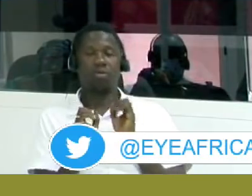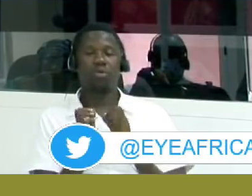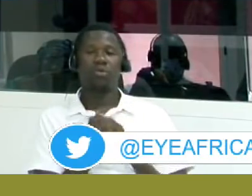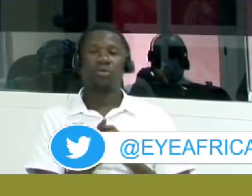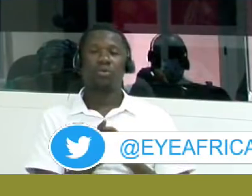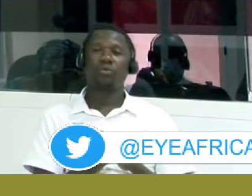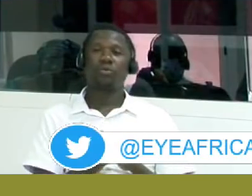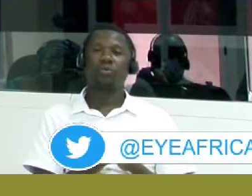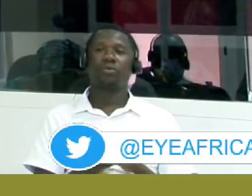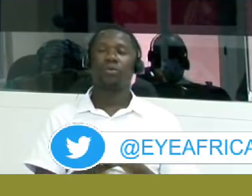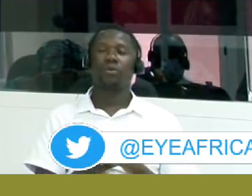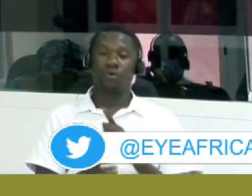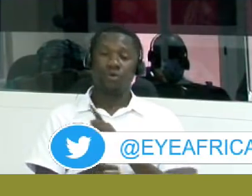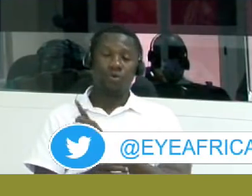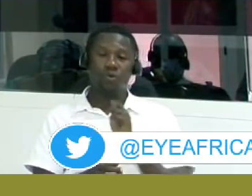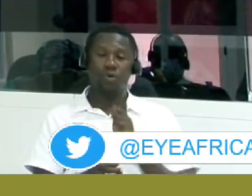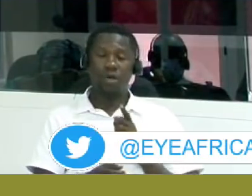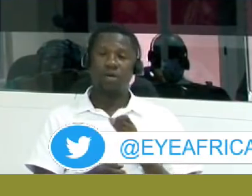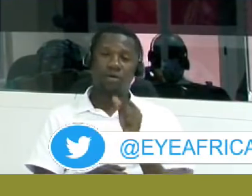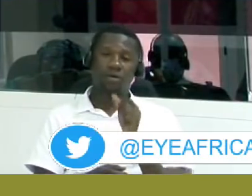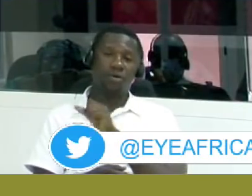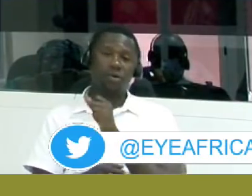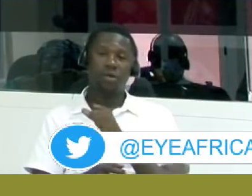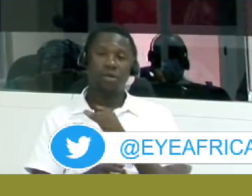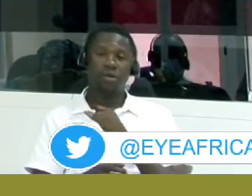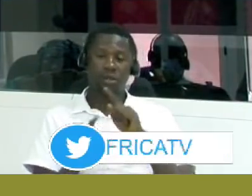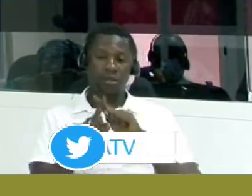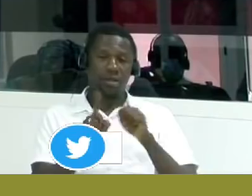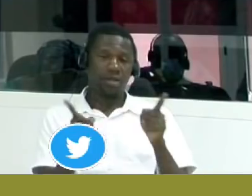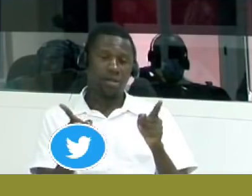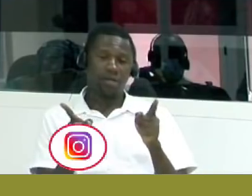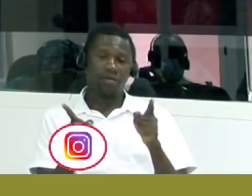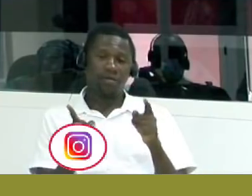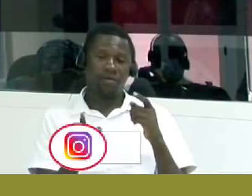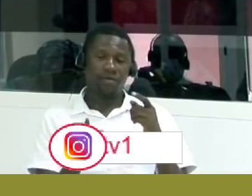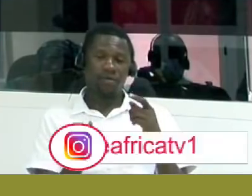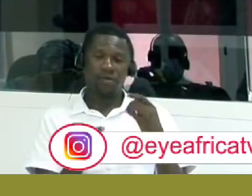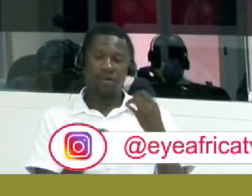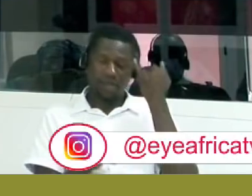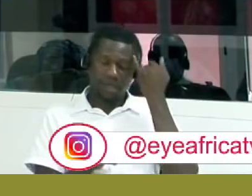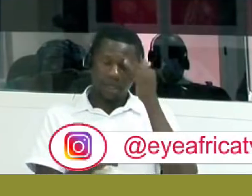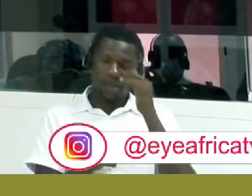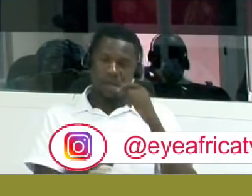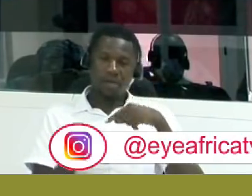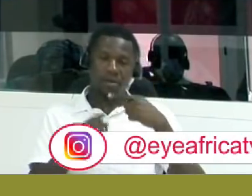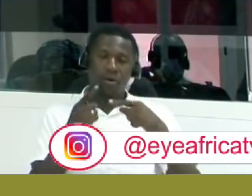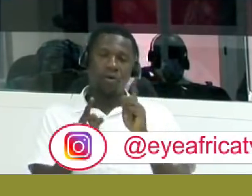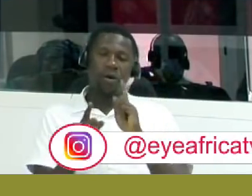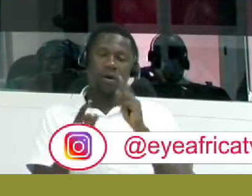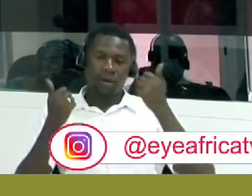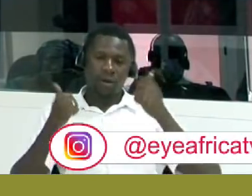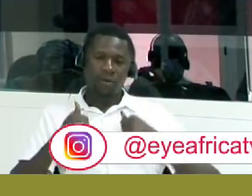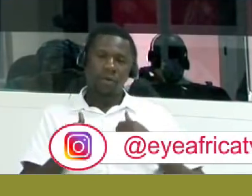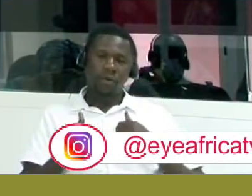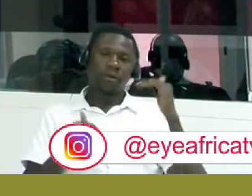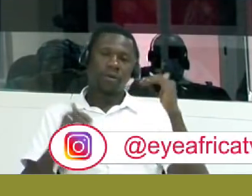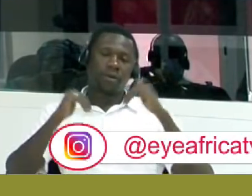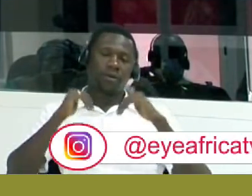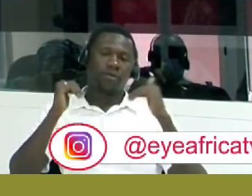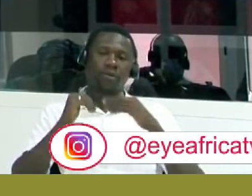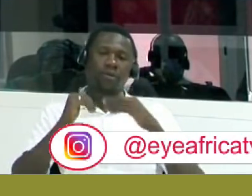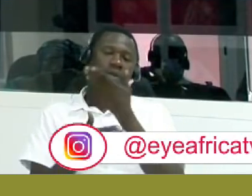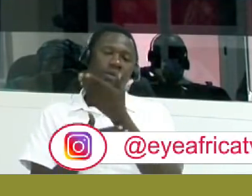We have another different take about what happened at the meeting. In the